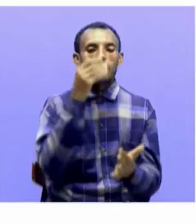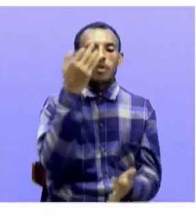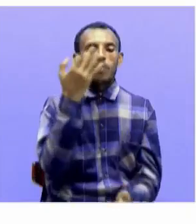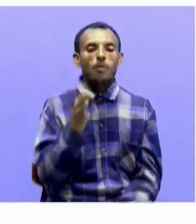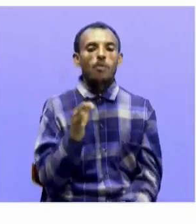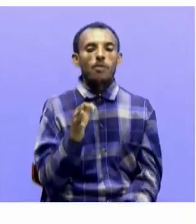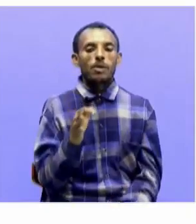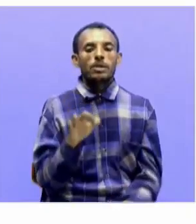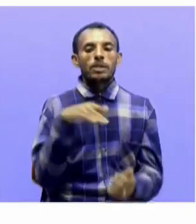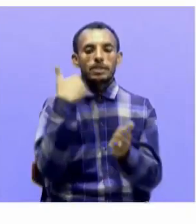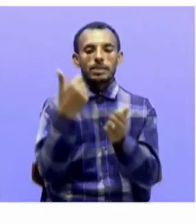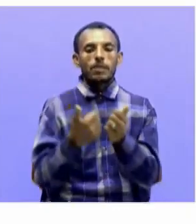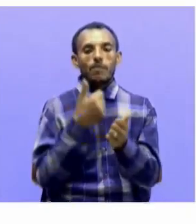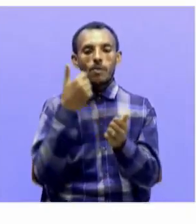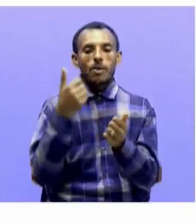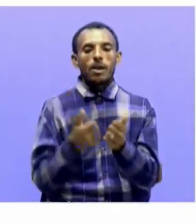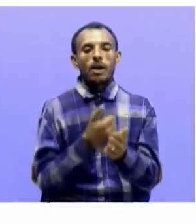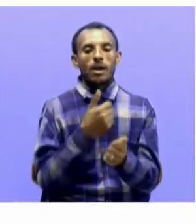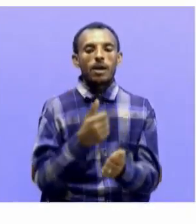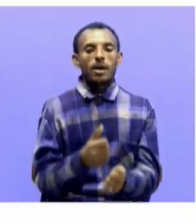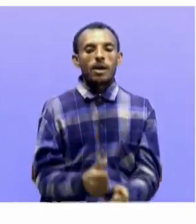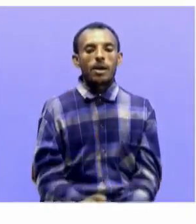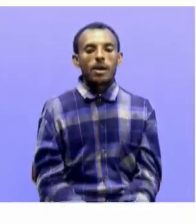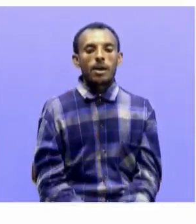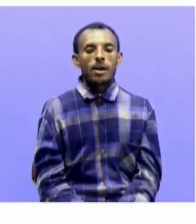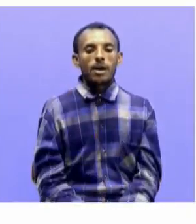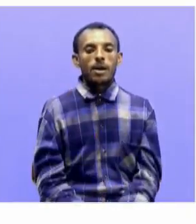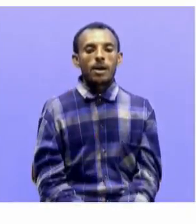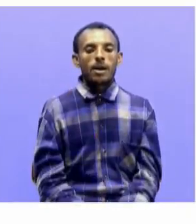of the following